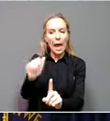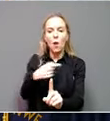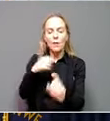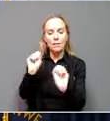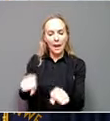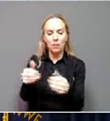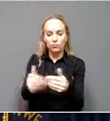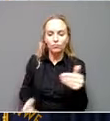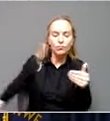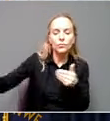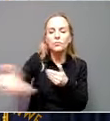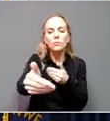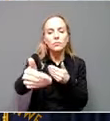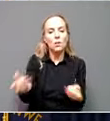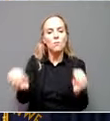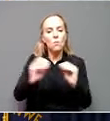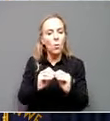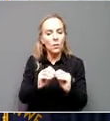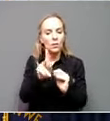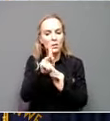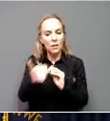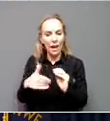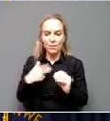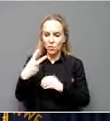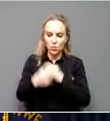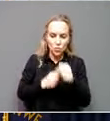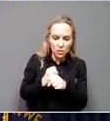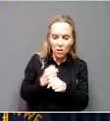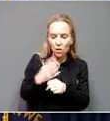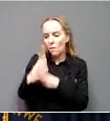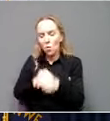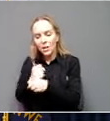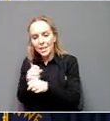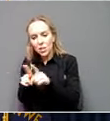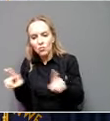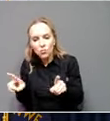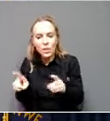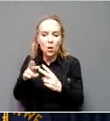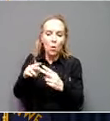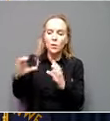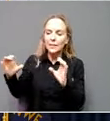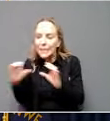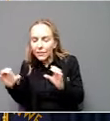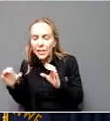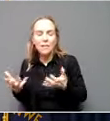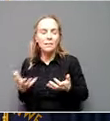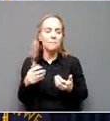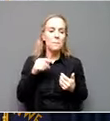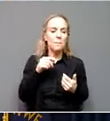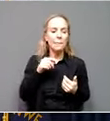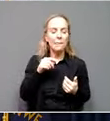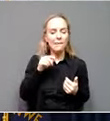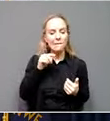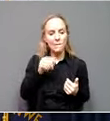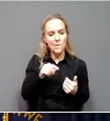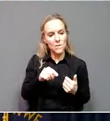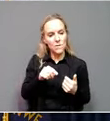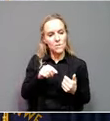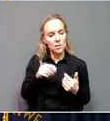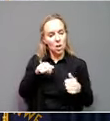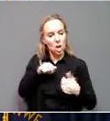more Kentuckians with 2-year, 4-year degrees and certificates, as well as address significant